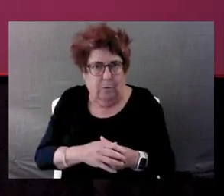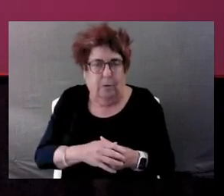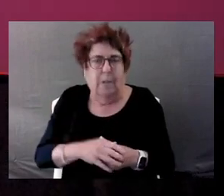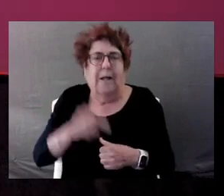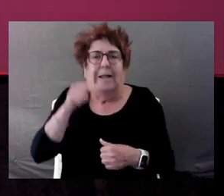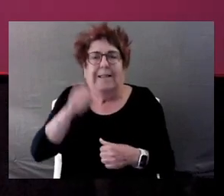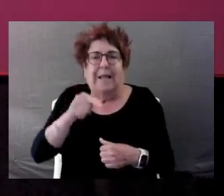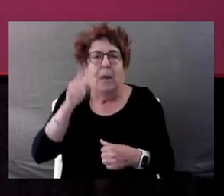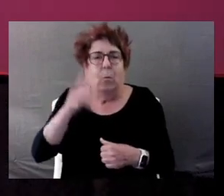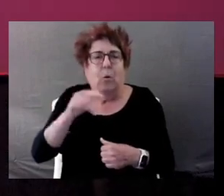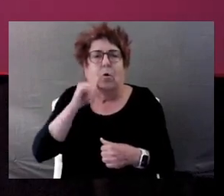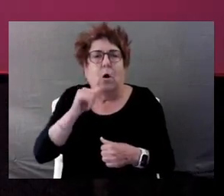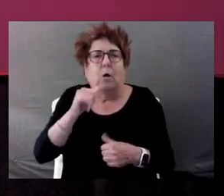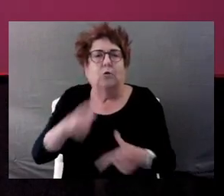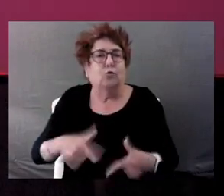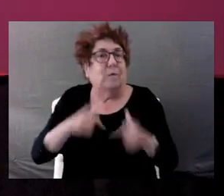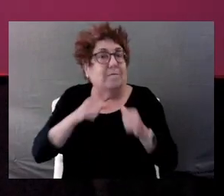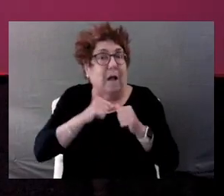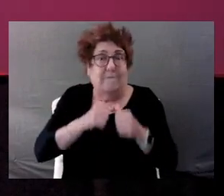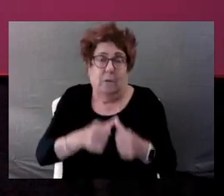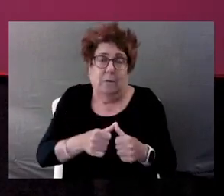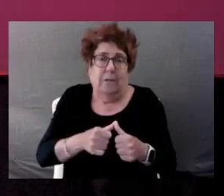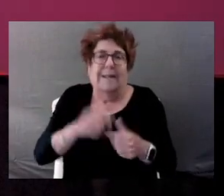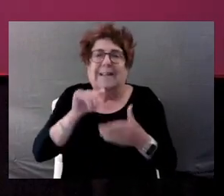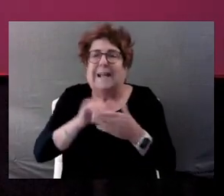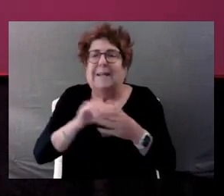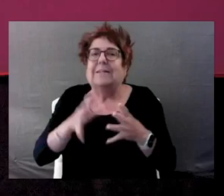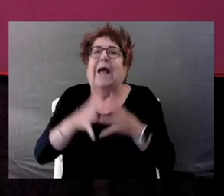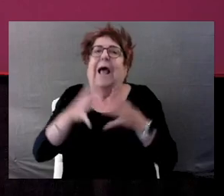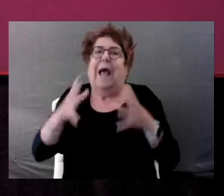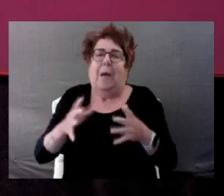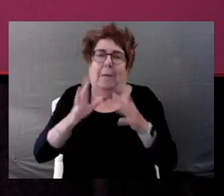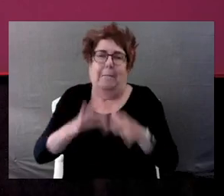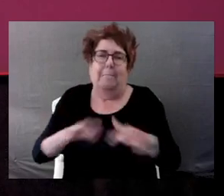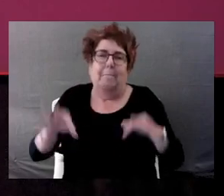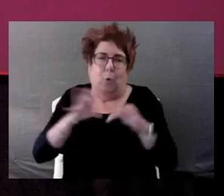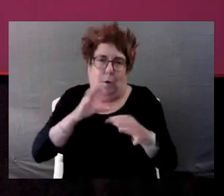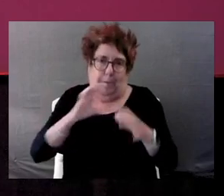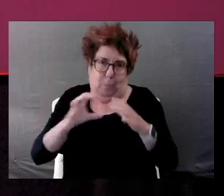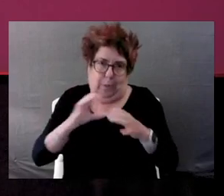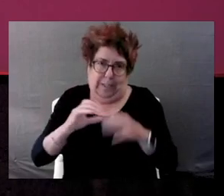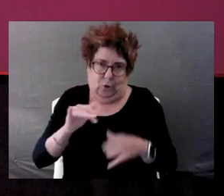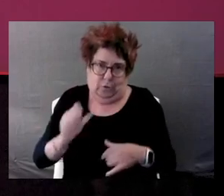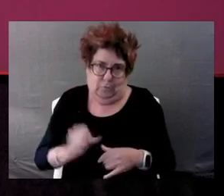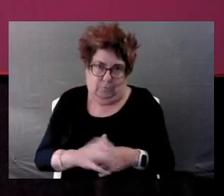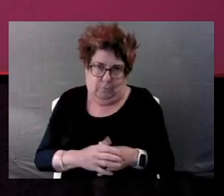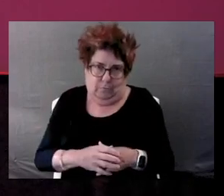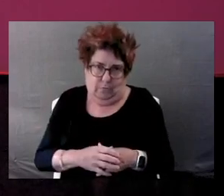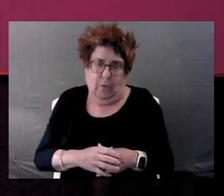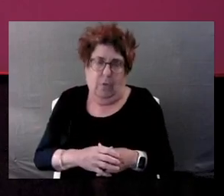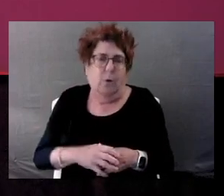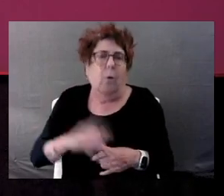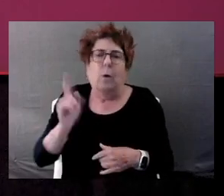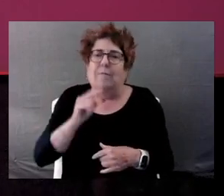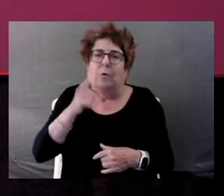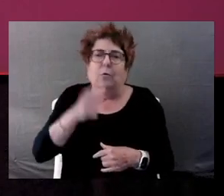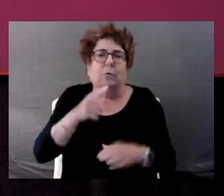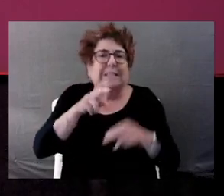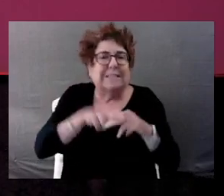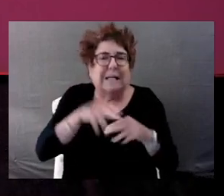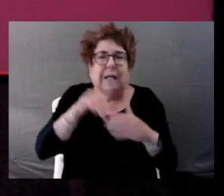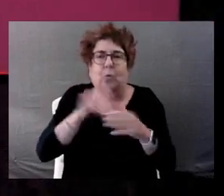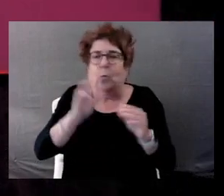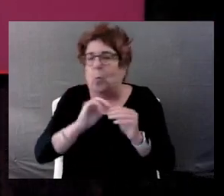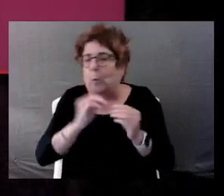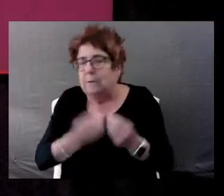survive. That is just how important communications is for us. And so I want you, wherever you're sitting in your organization, to